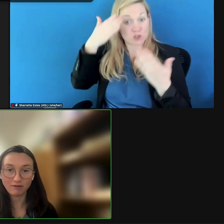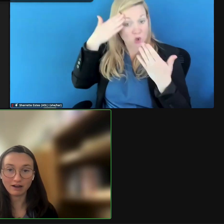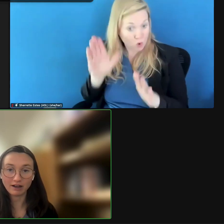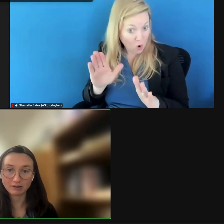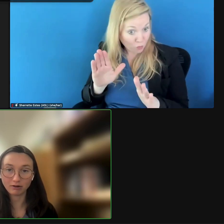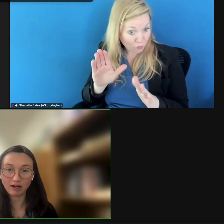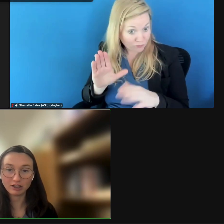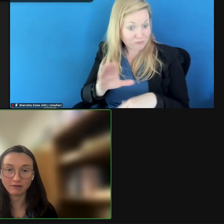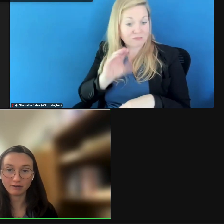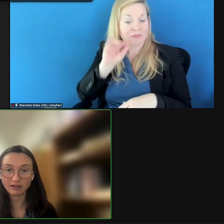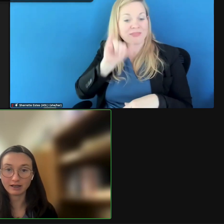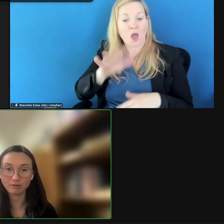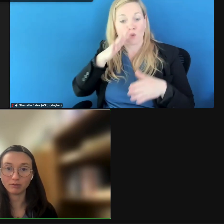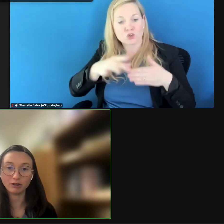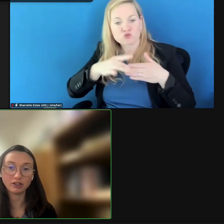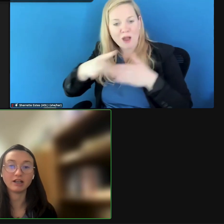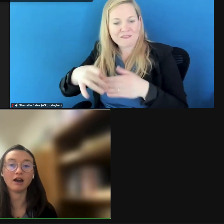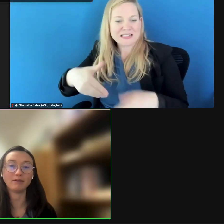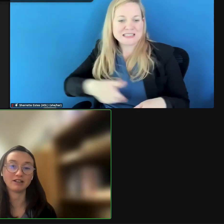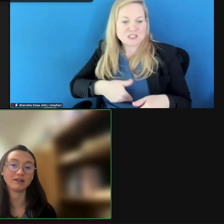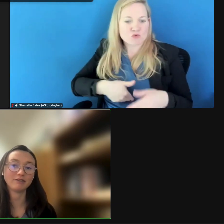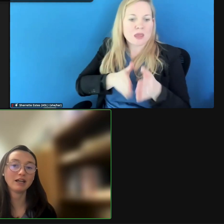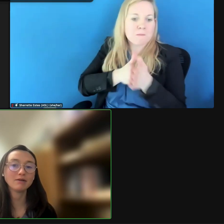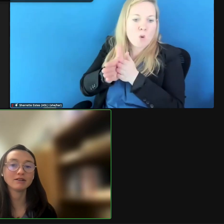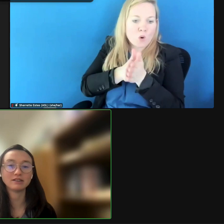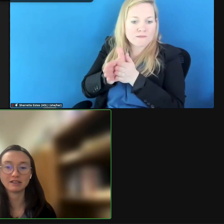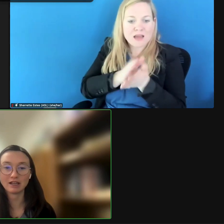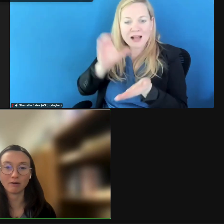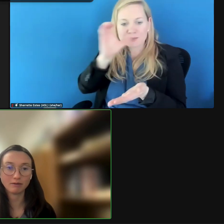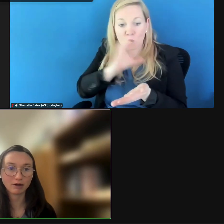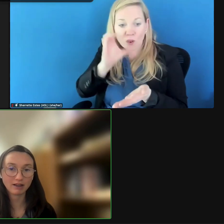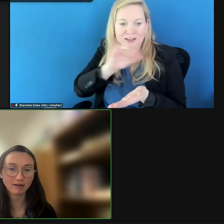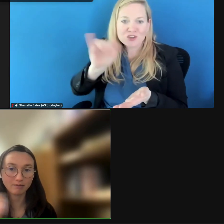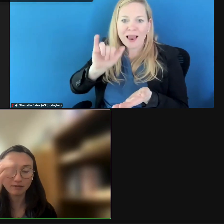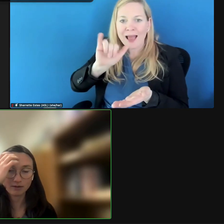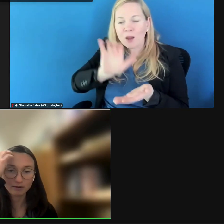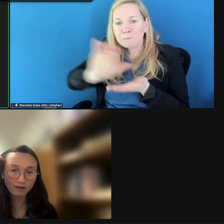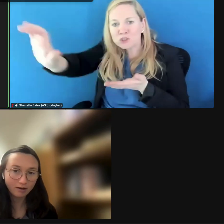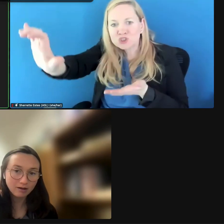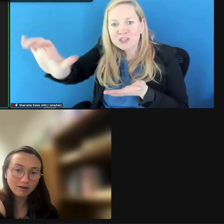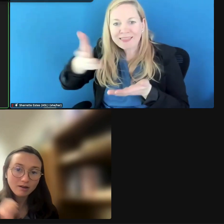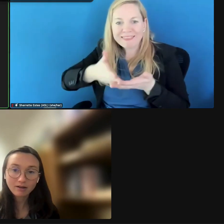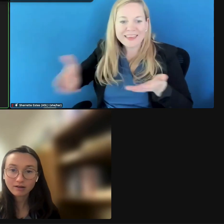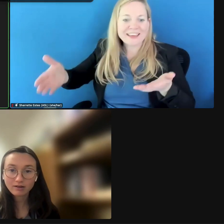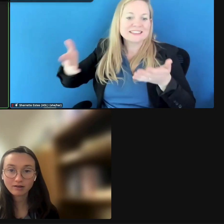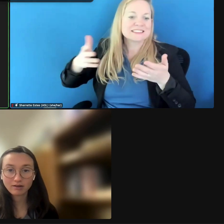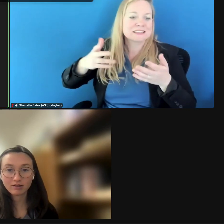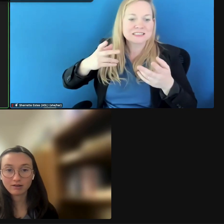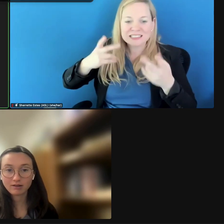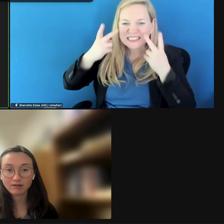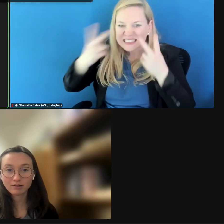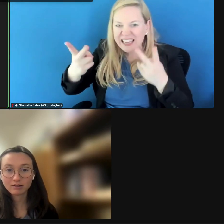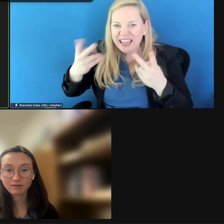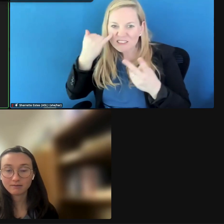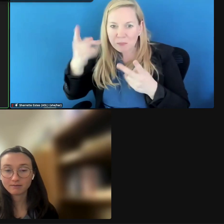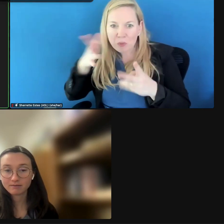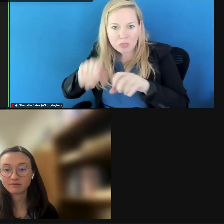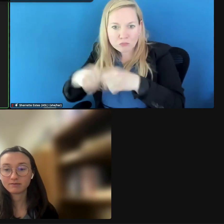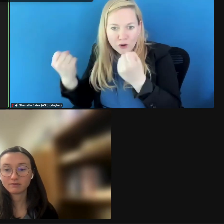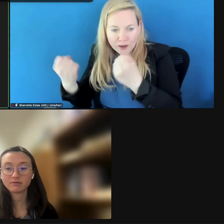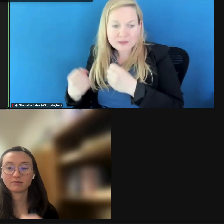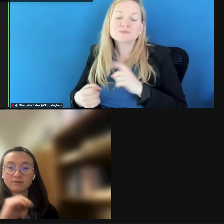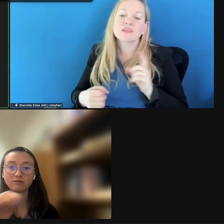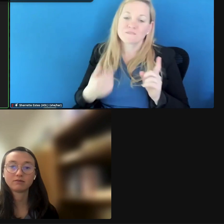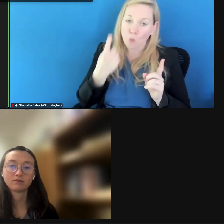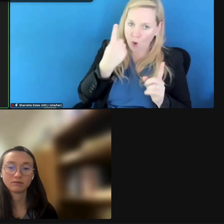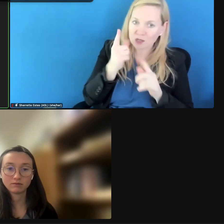intrinsically motivated exploration? For example, pushing objects off tables and seeing what would break them. Yeah, so there's one traditional view of the infant mind,